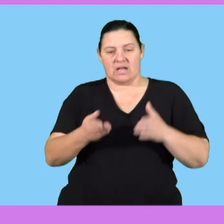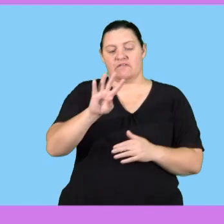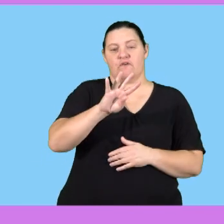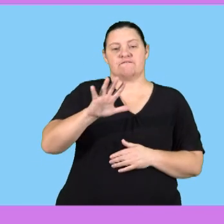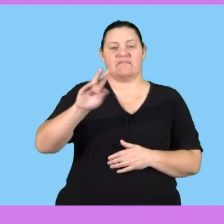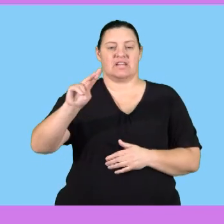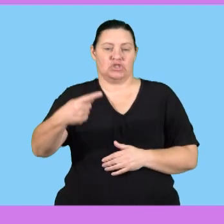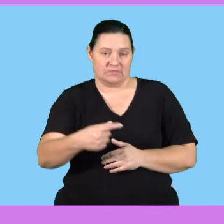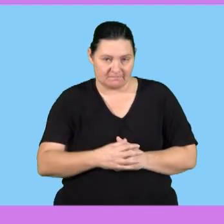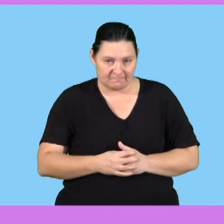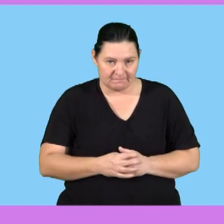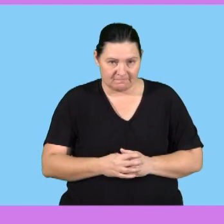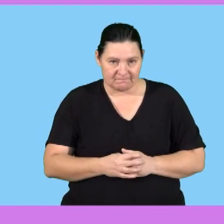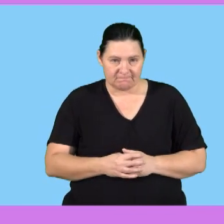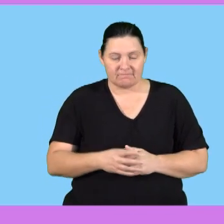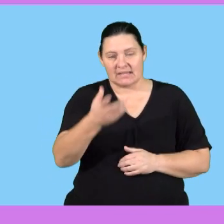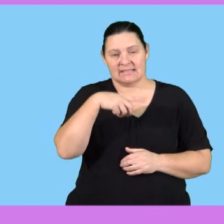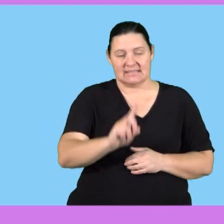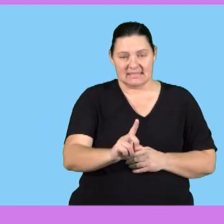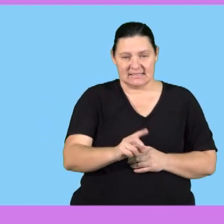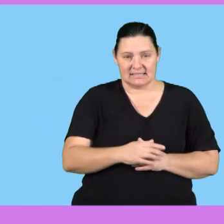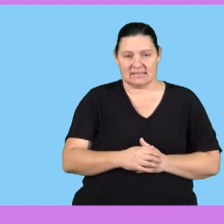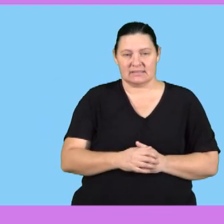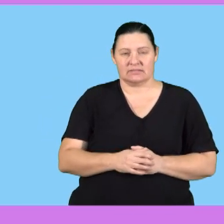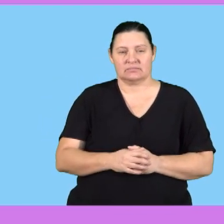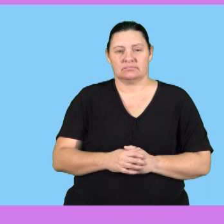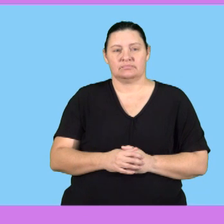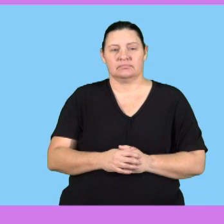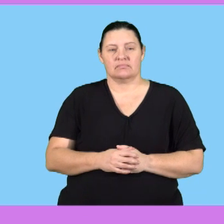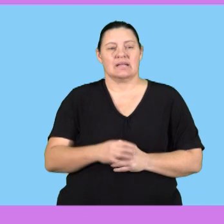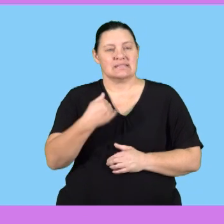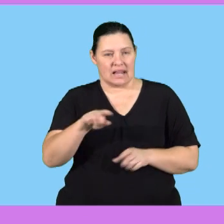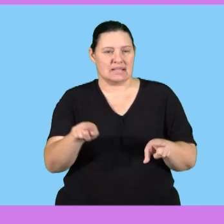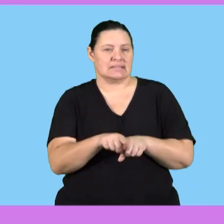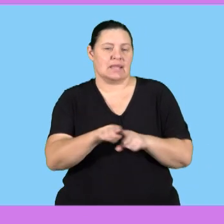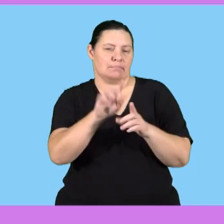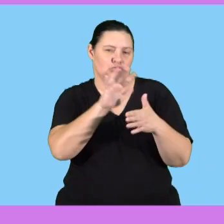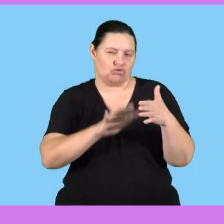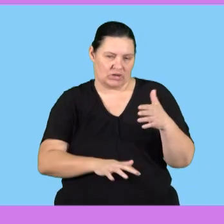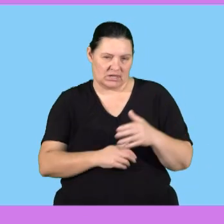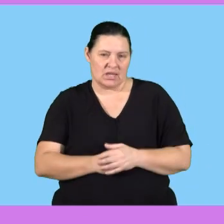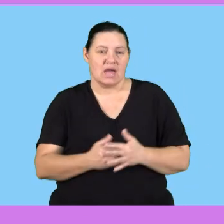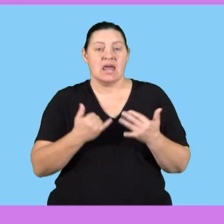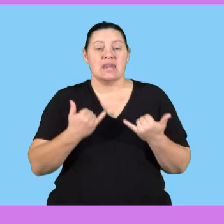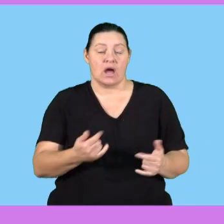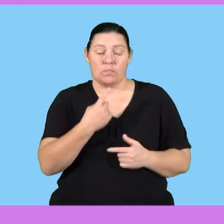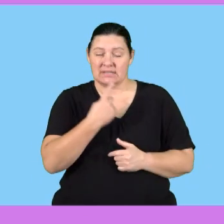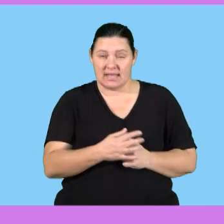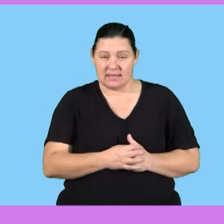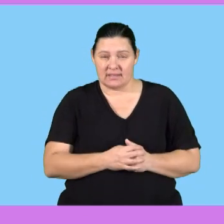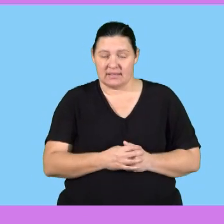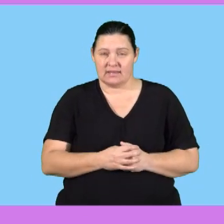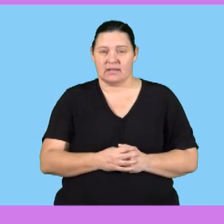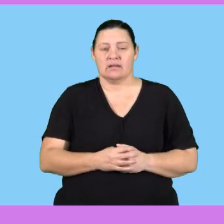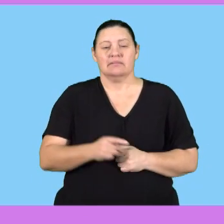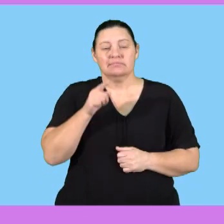of 45 kilograms. Okay, let's look at another question. Guys, again, still the same scenario. This time around,